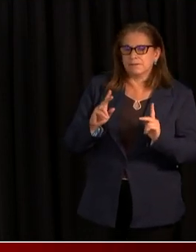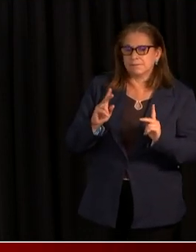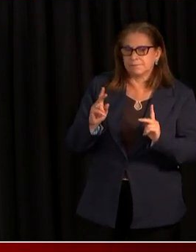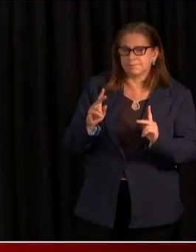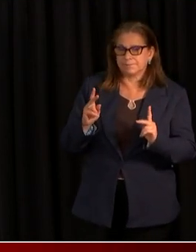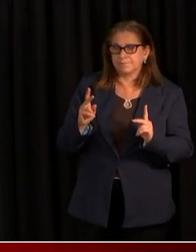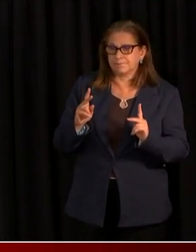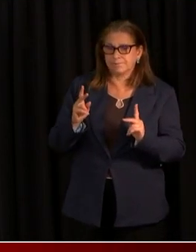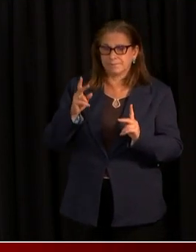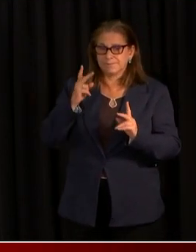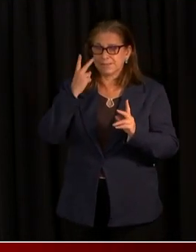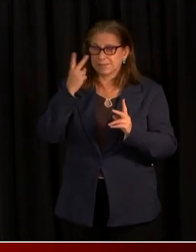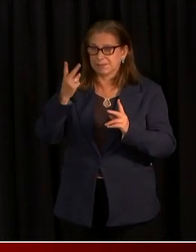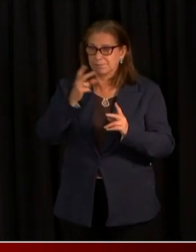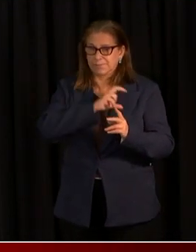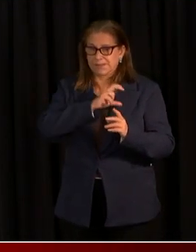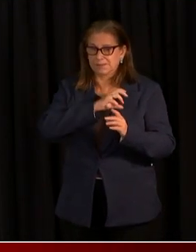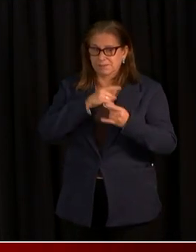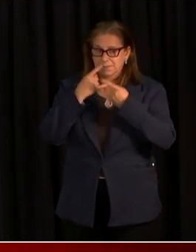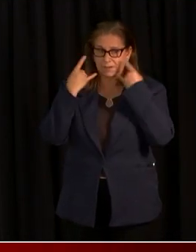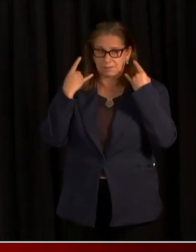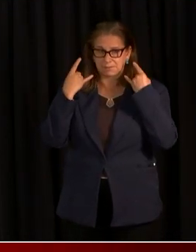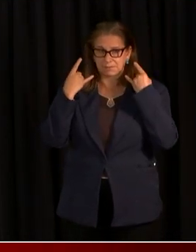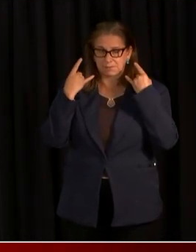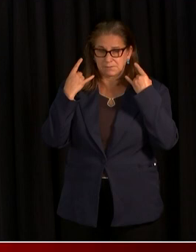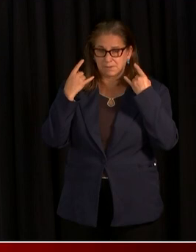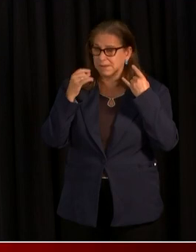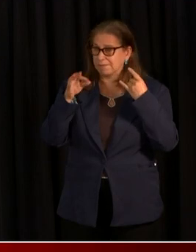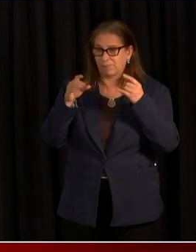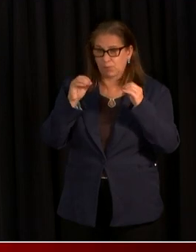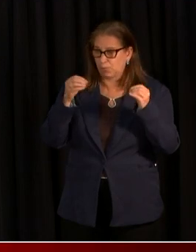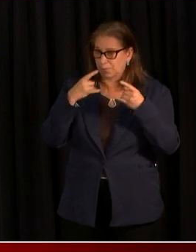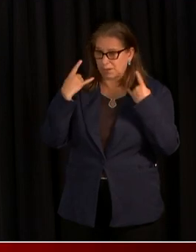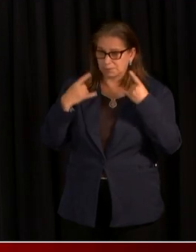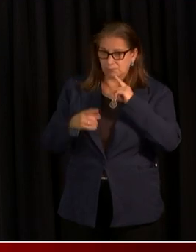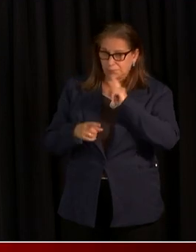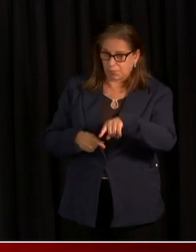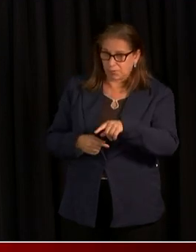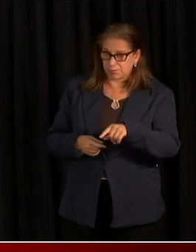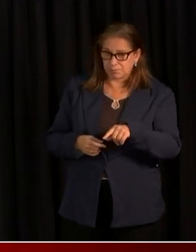see police officers out in public not wearing masks?